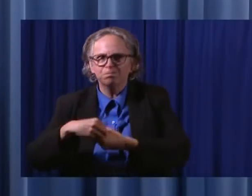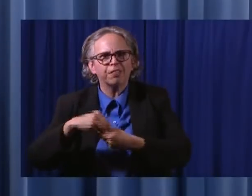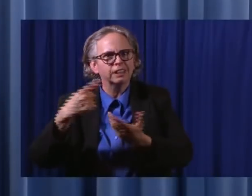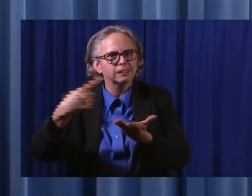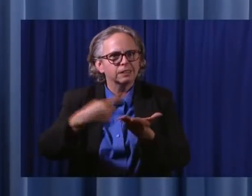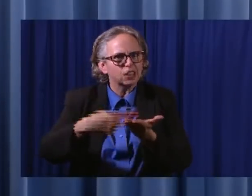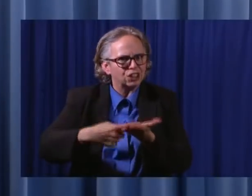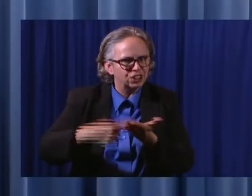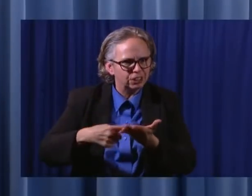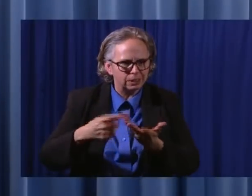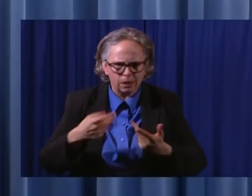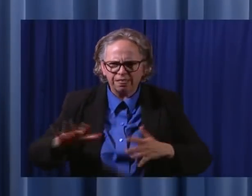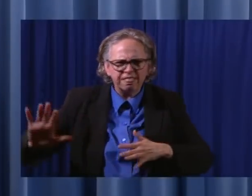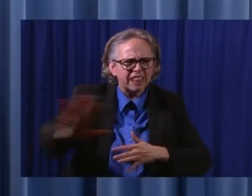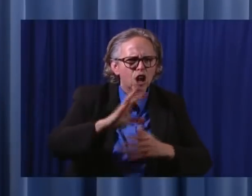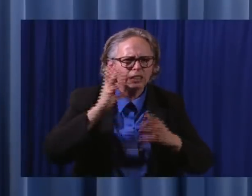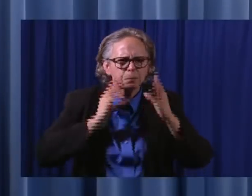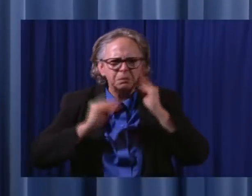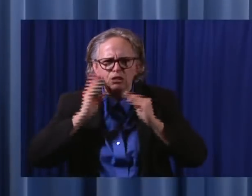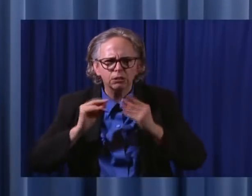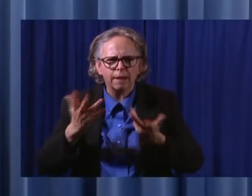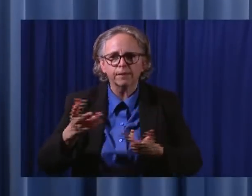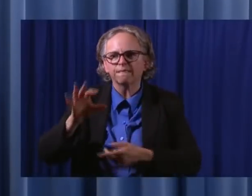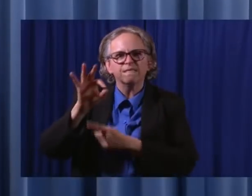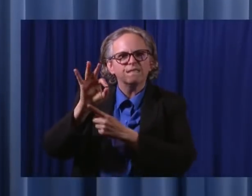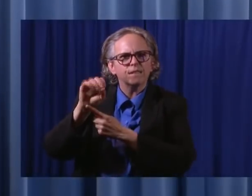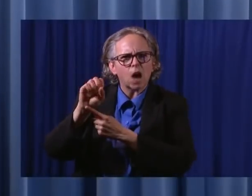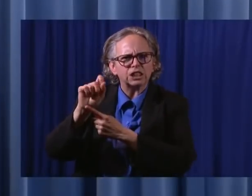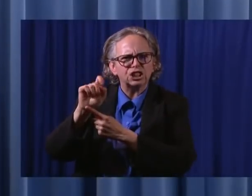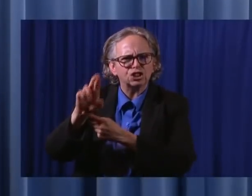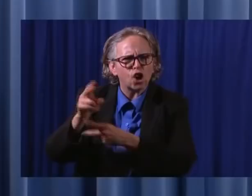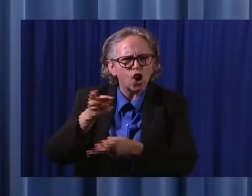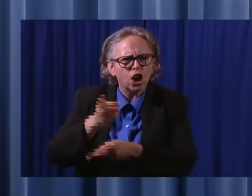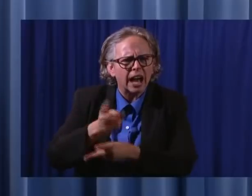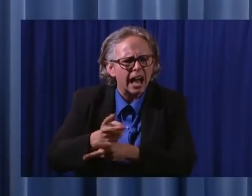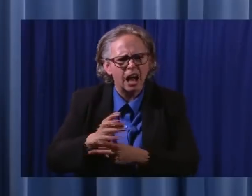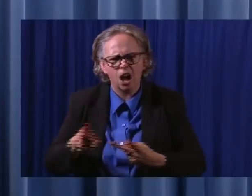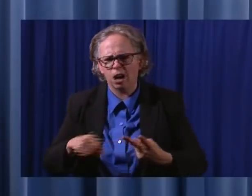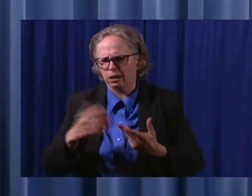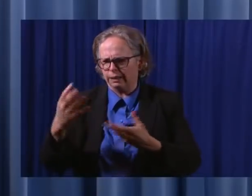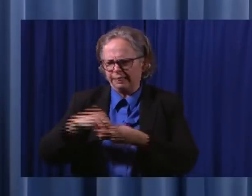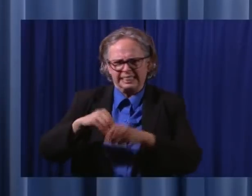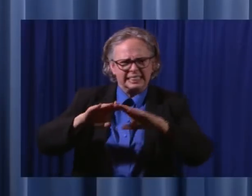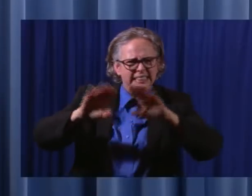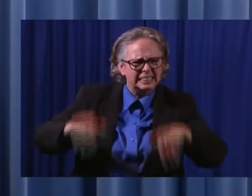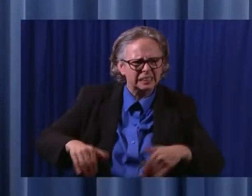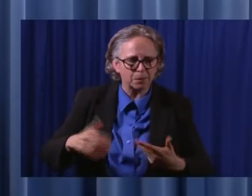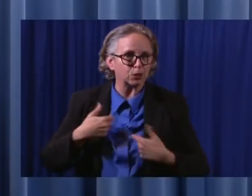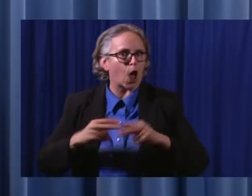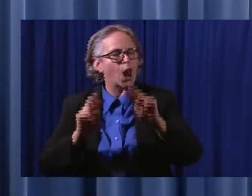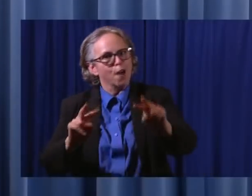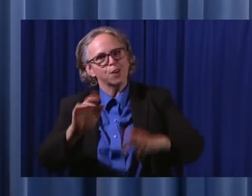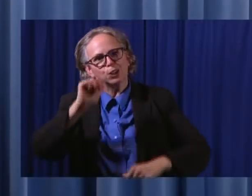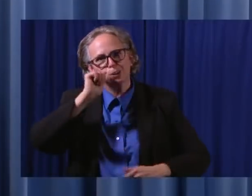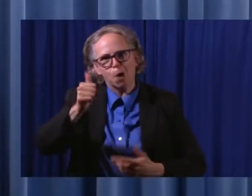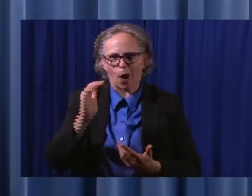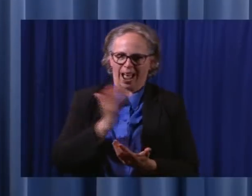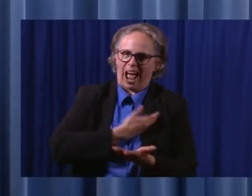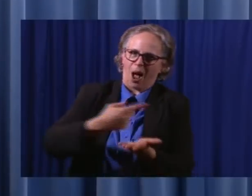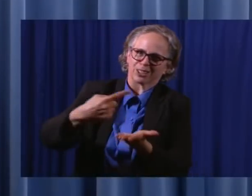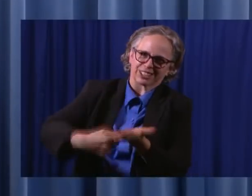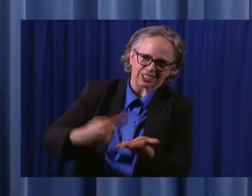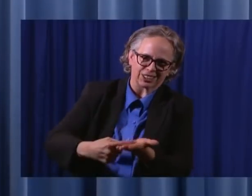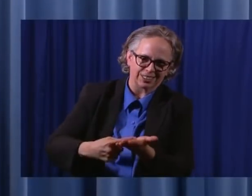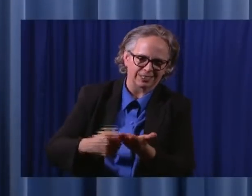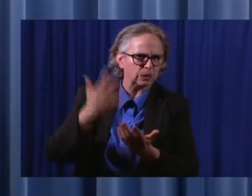and have been part of the foster care system. So we look forward to that. You know, the pandemic has shined a